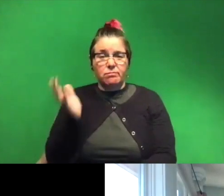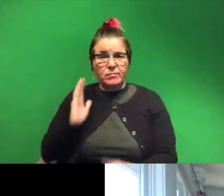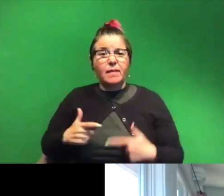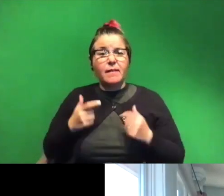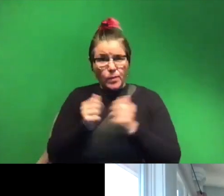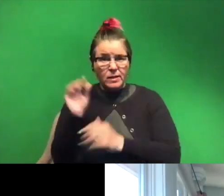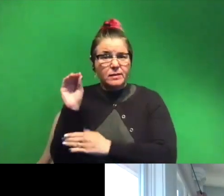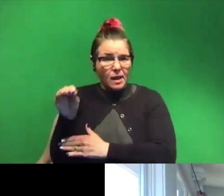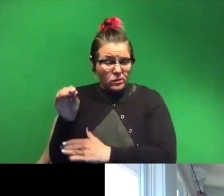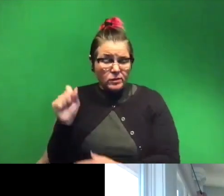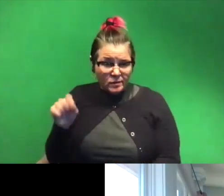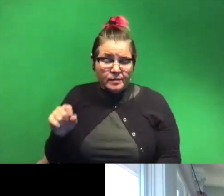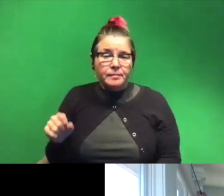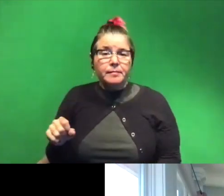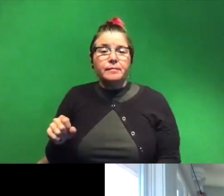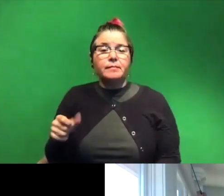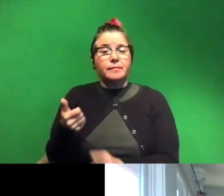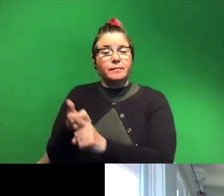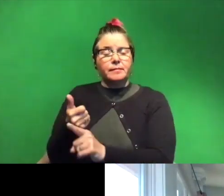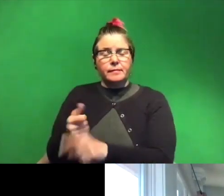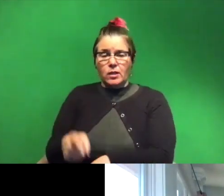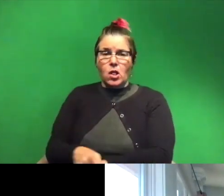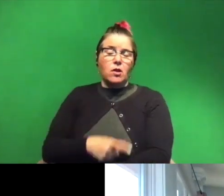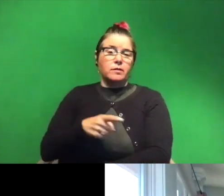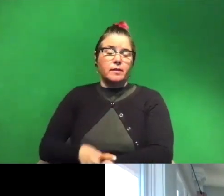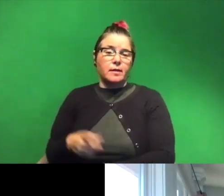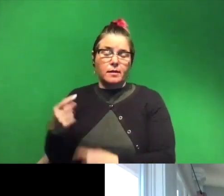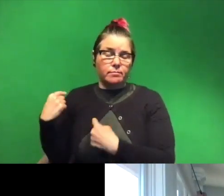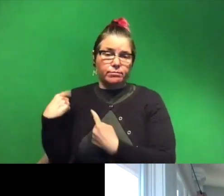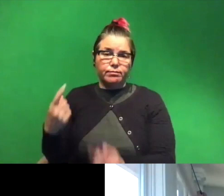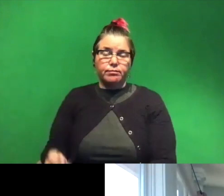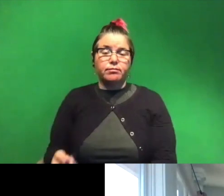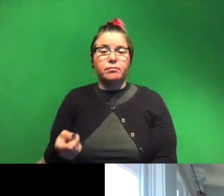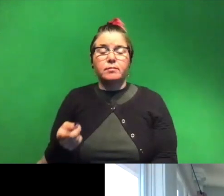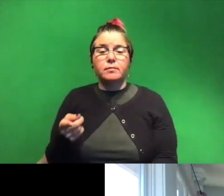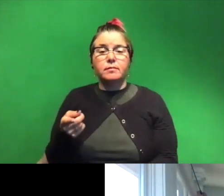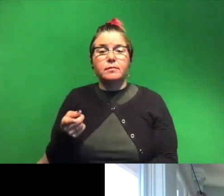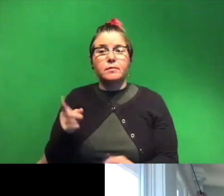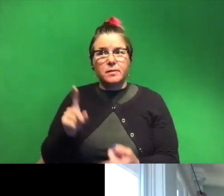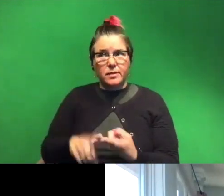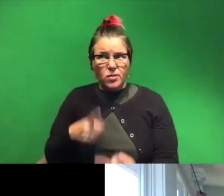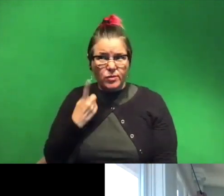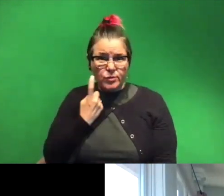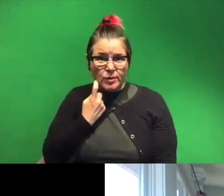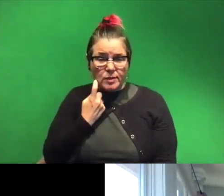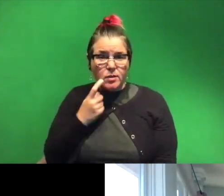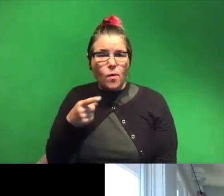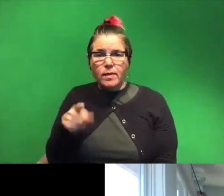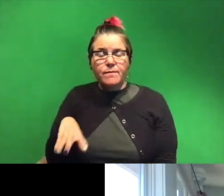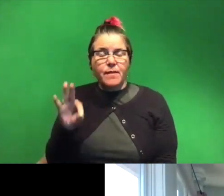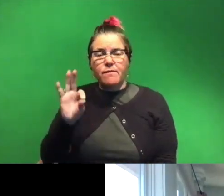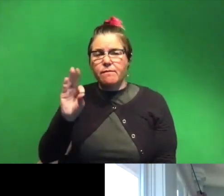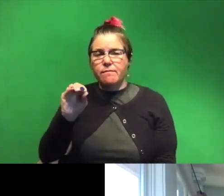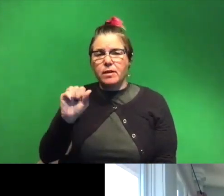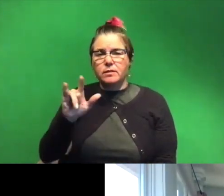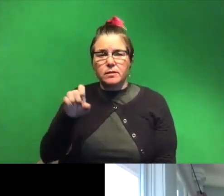lived, and they were for a long time, even until very recently, we had only found fossils of them.